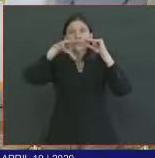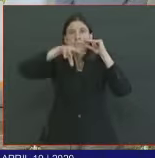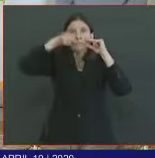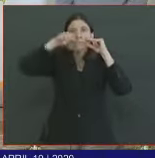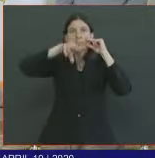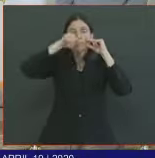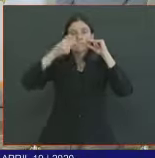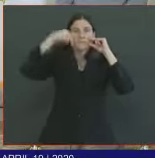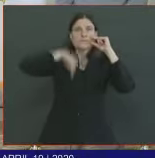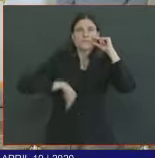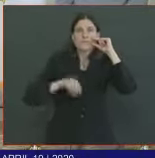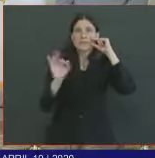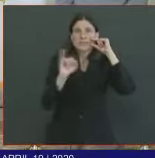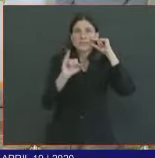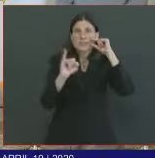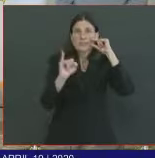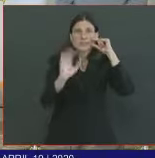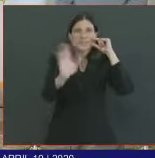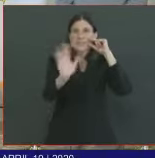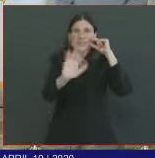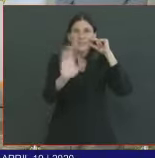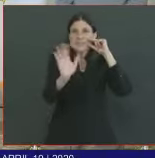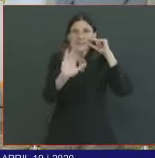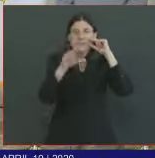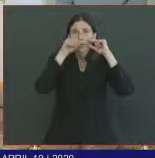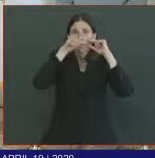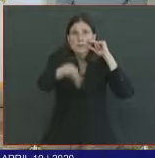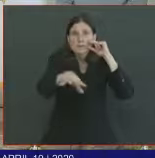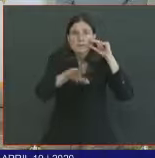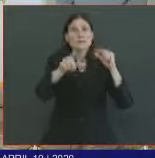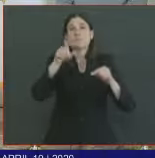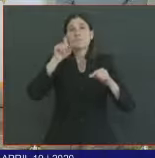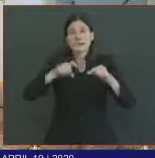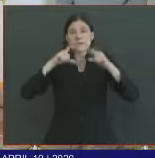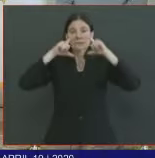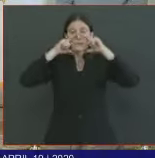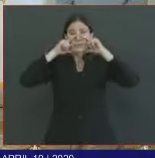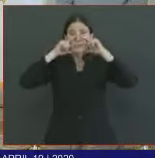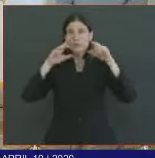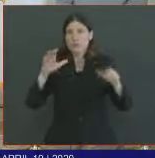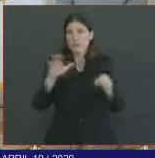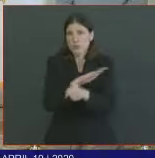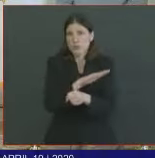covered. If you're not sure what I'm talking about, you can go to the